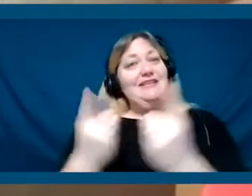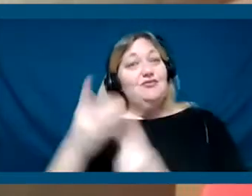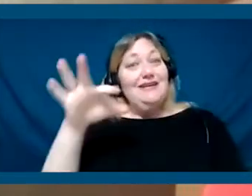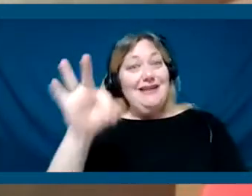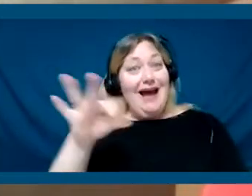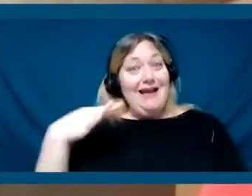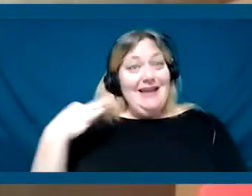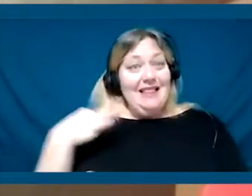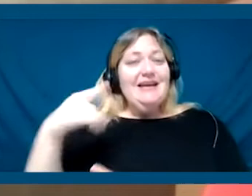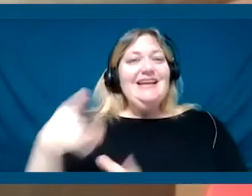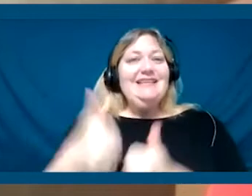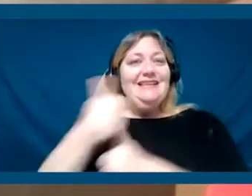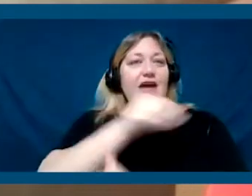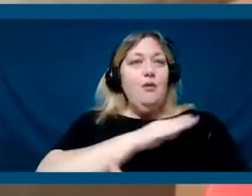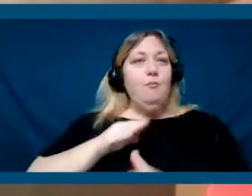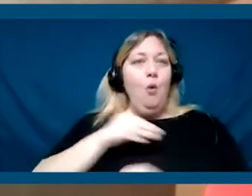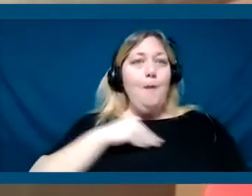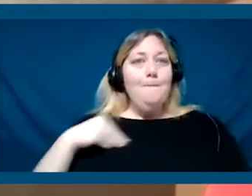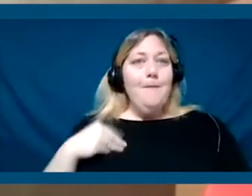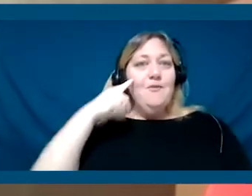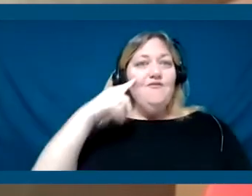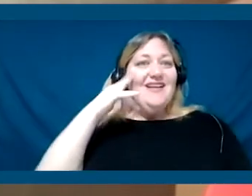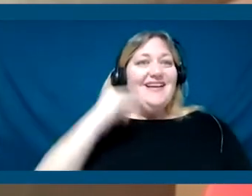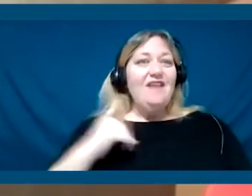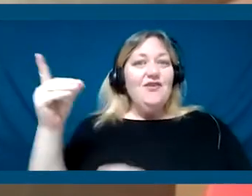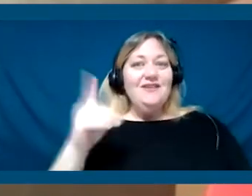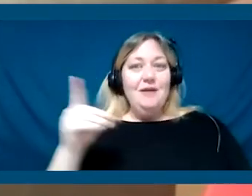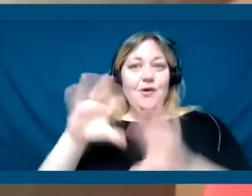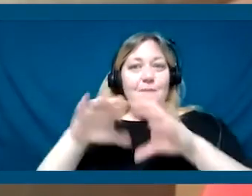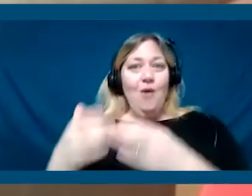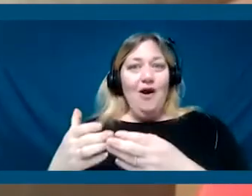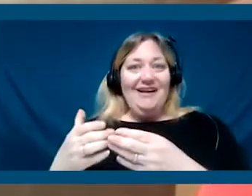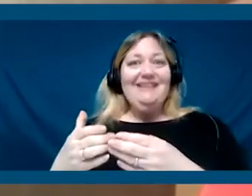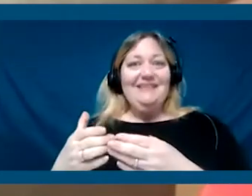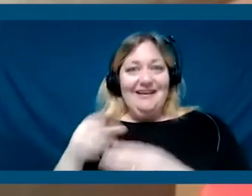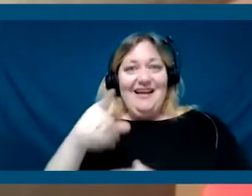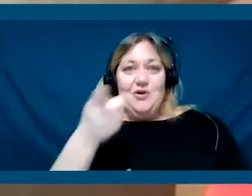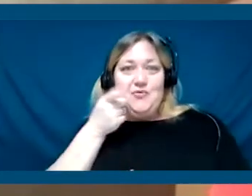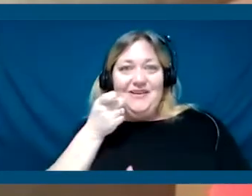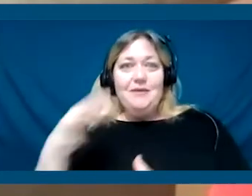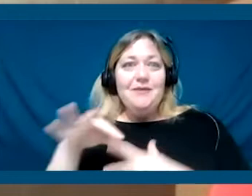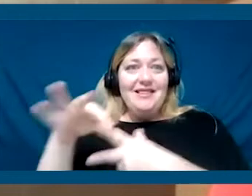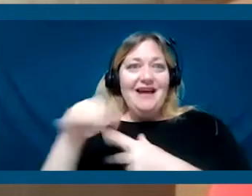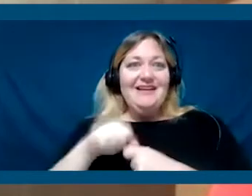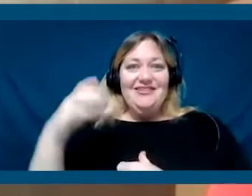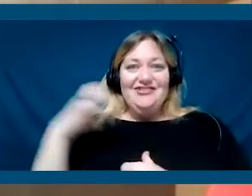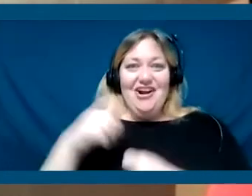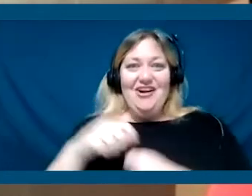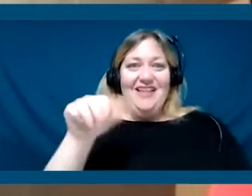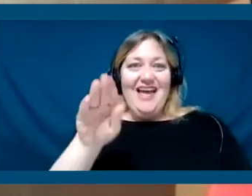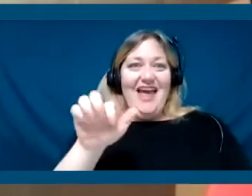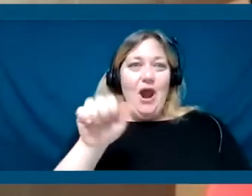9 and is the executive board member for the California Democratic Party. And he's recently elected as chair of the Arab